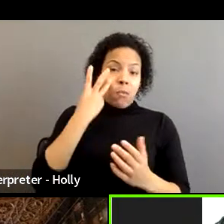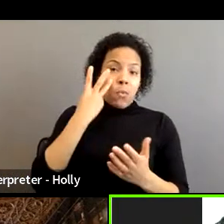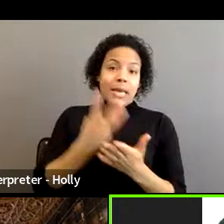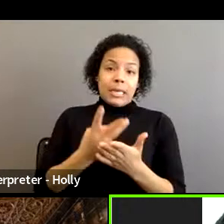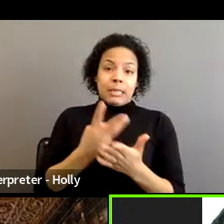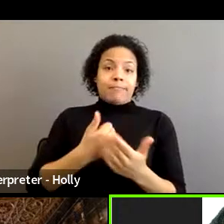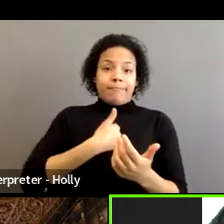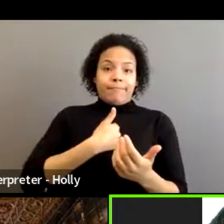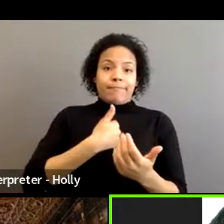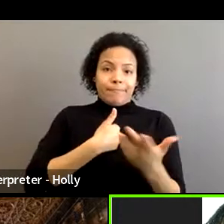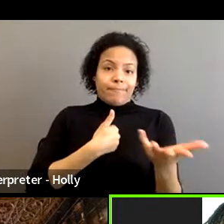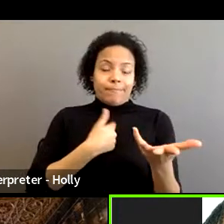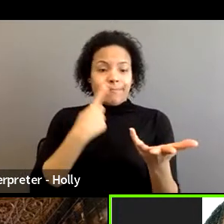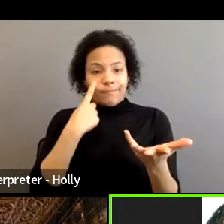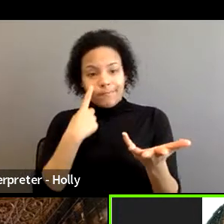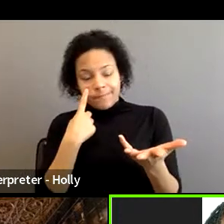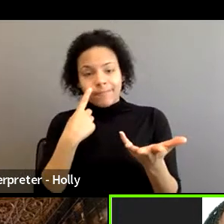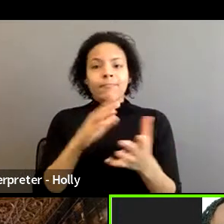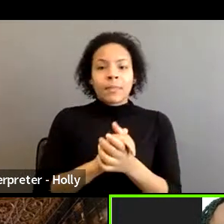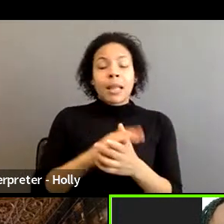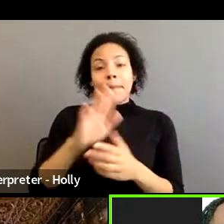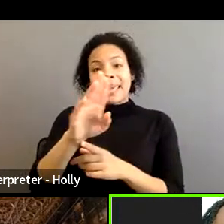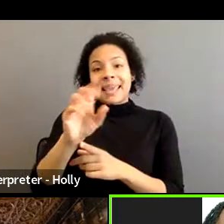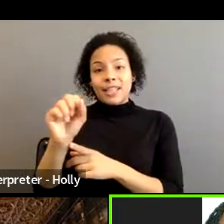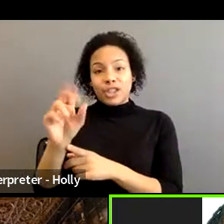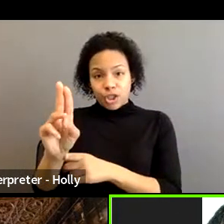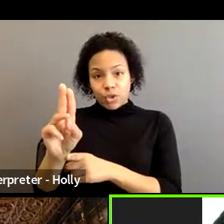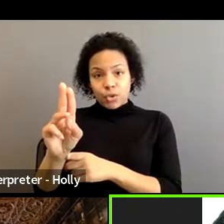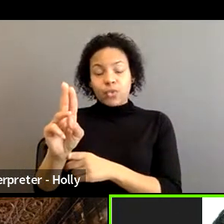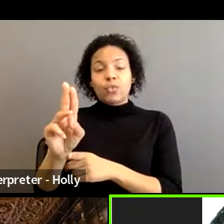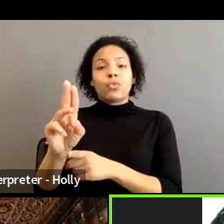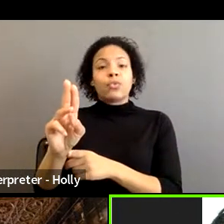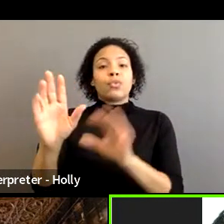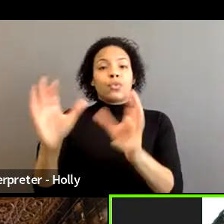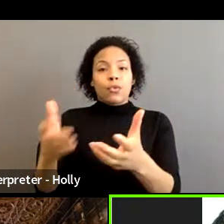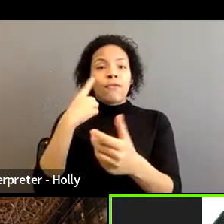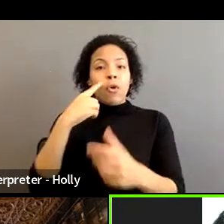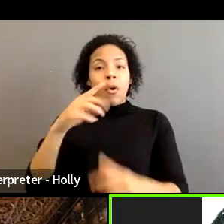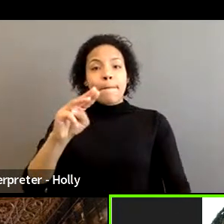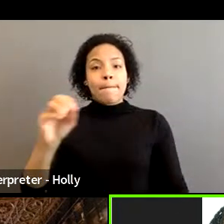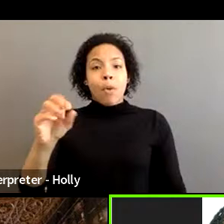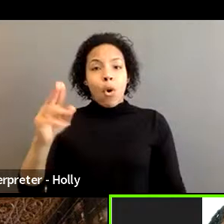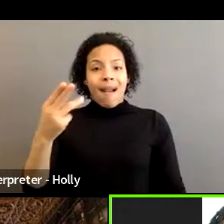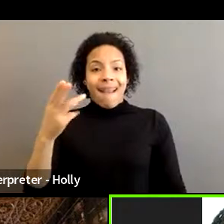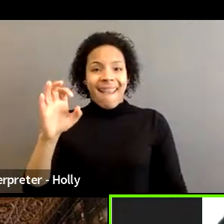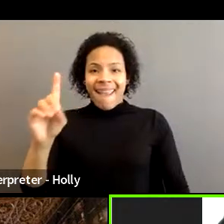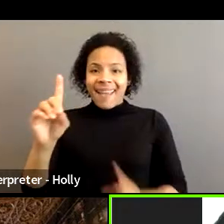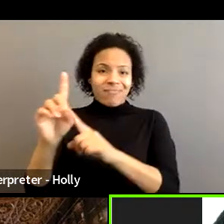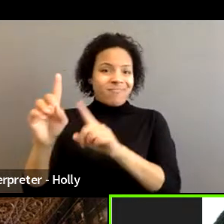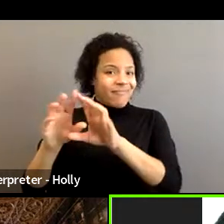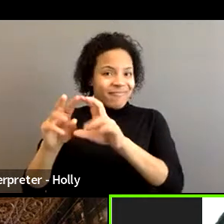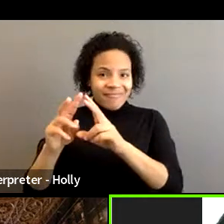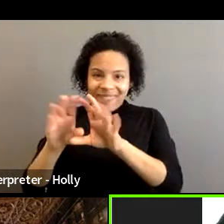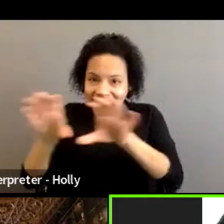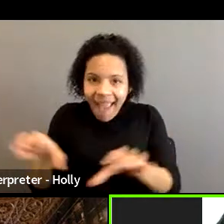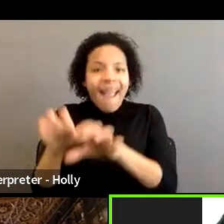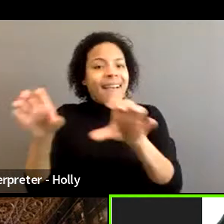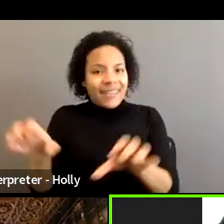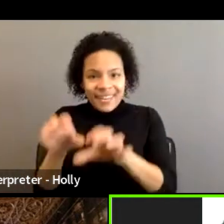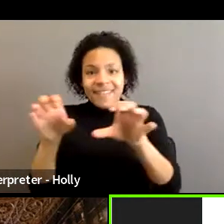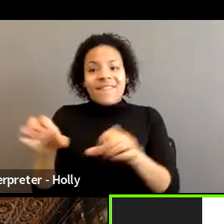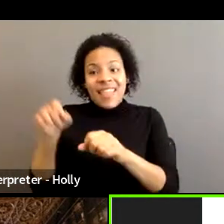the Black Student Union at Moorhead is actually very active. They actually get on other universities' cases